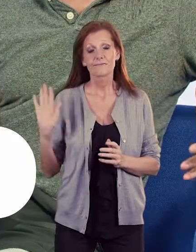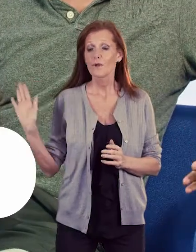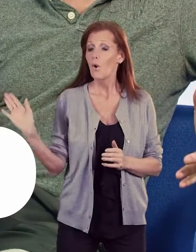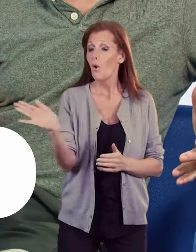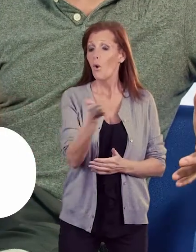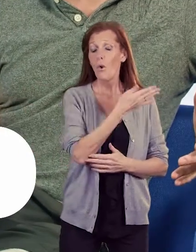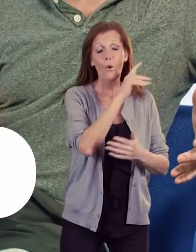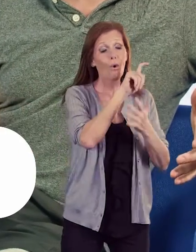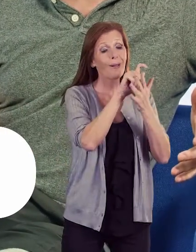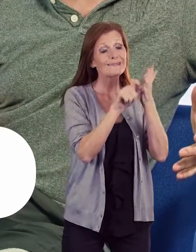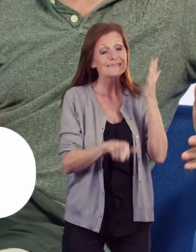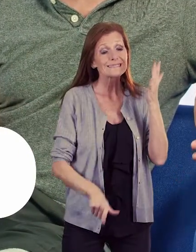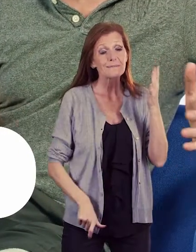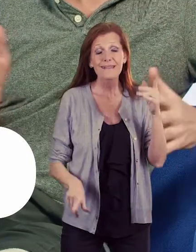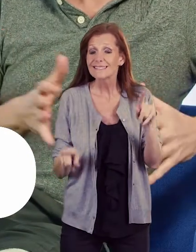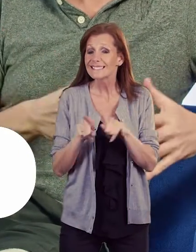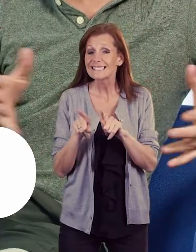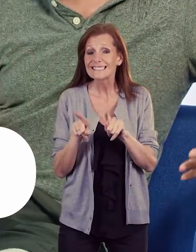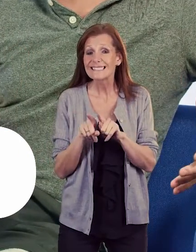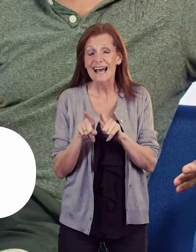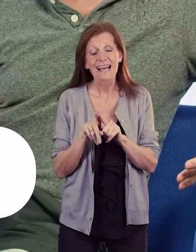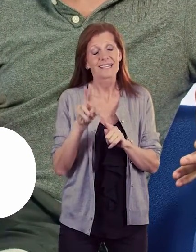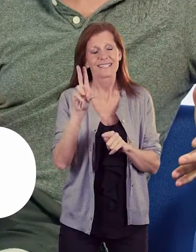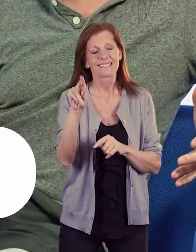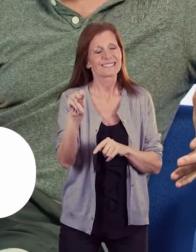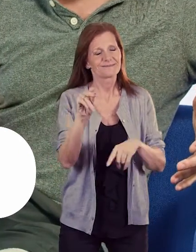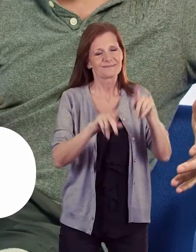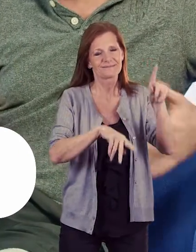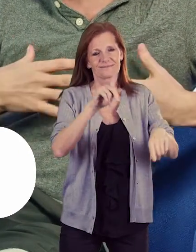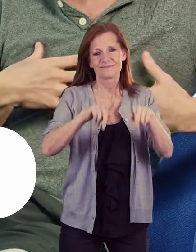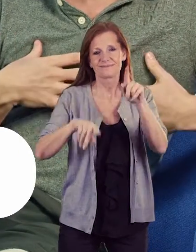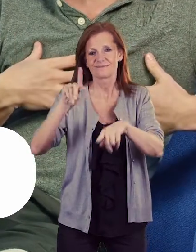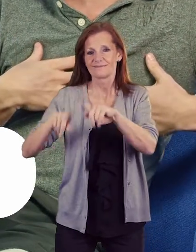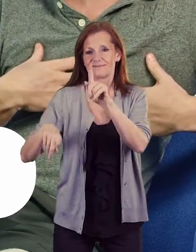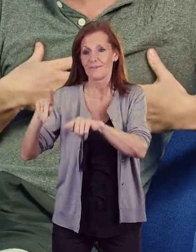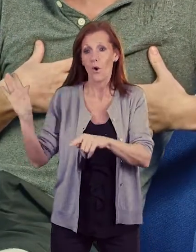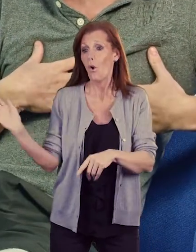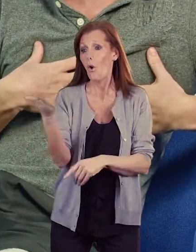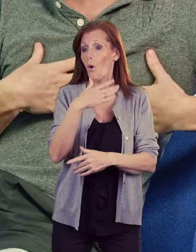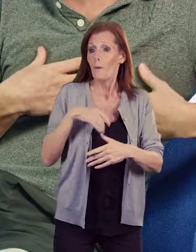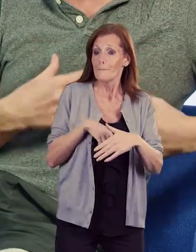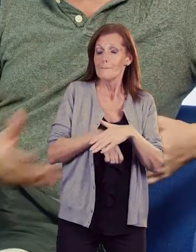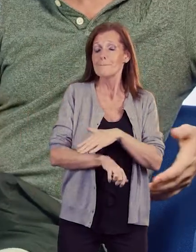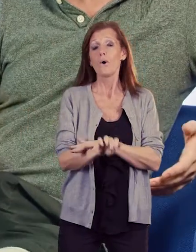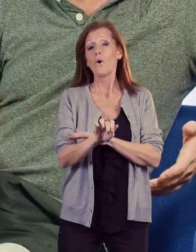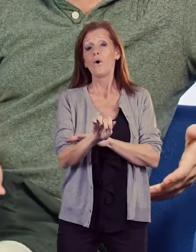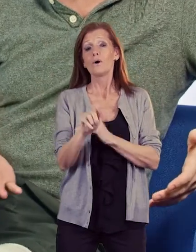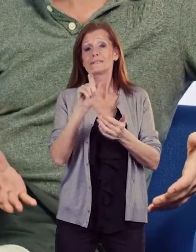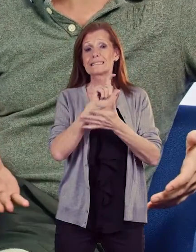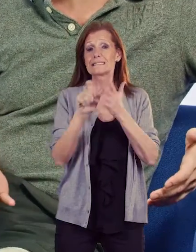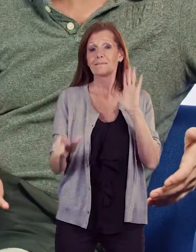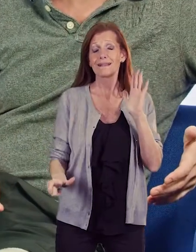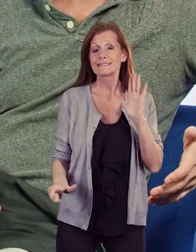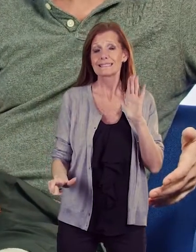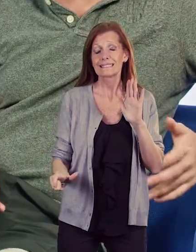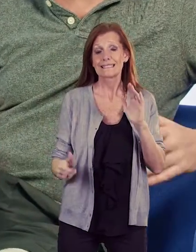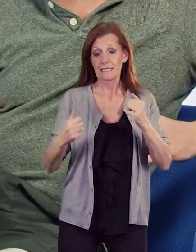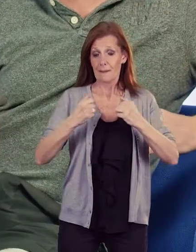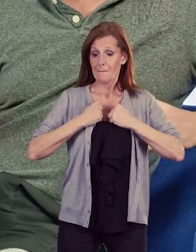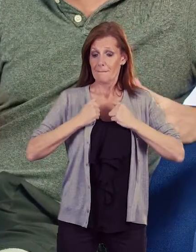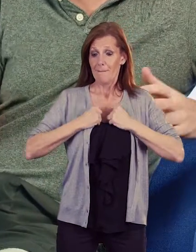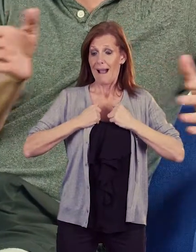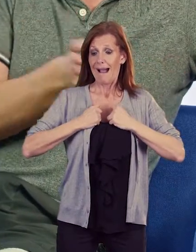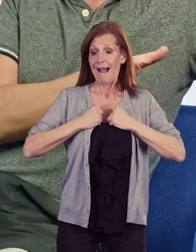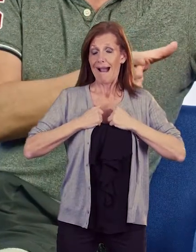All disabilities are different, and not everyone is born with their disabilities. I, for myself, for example, I acquired mine in Afghanistan,